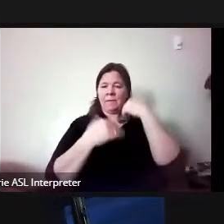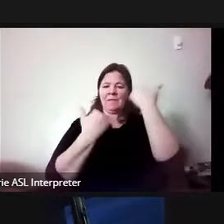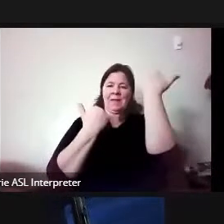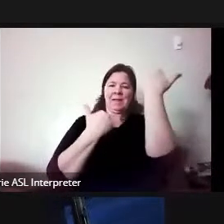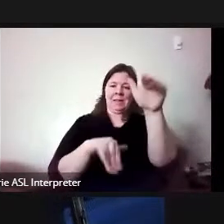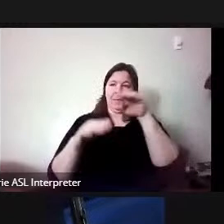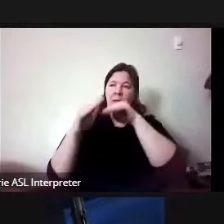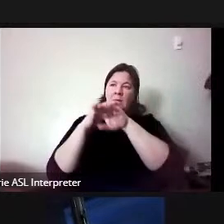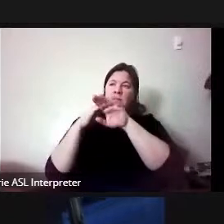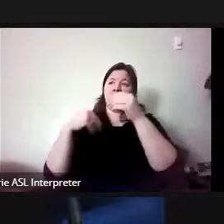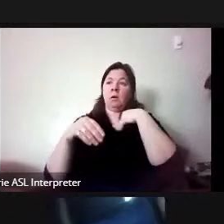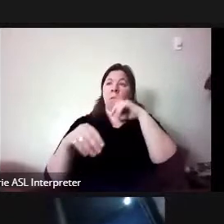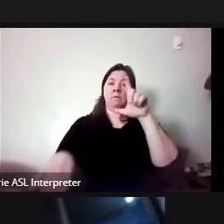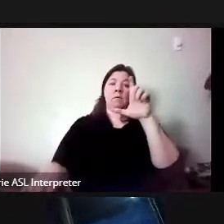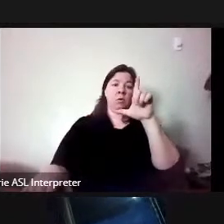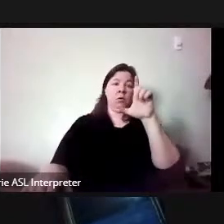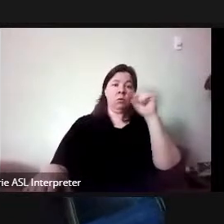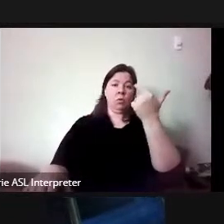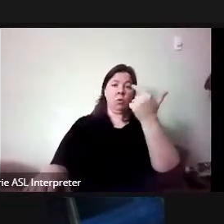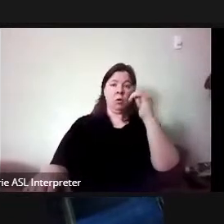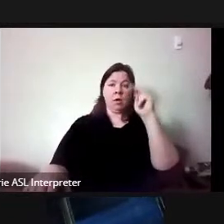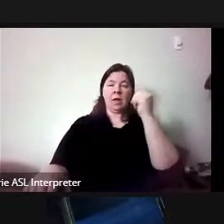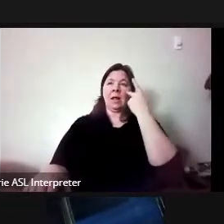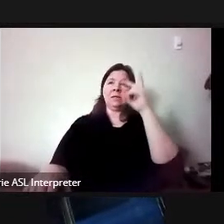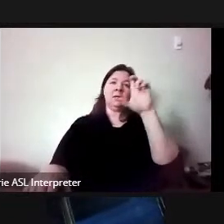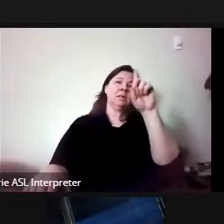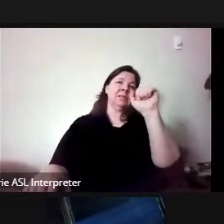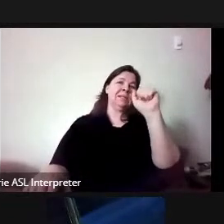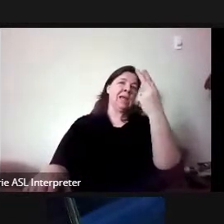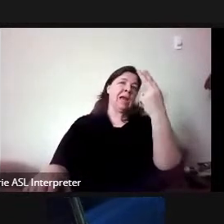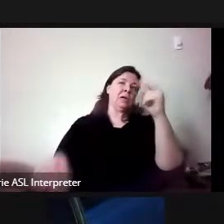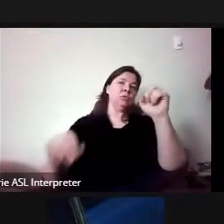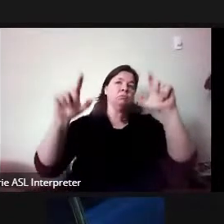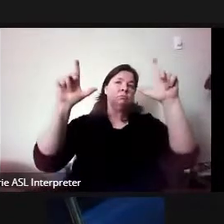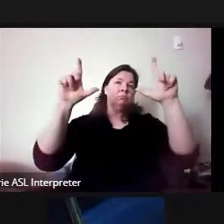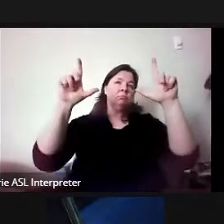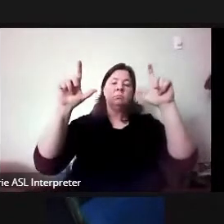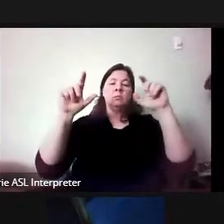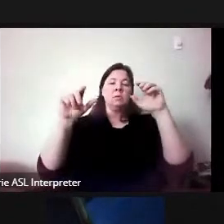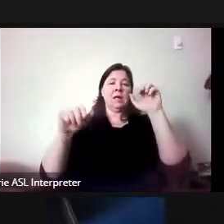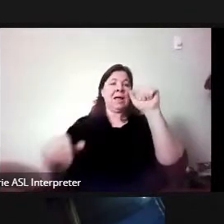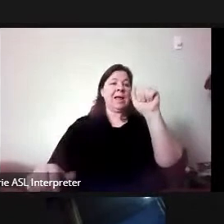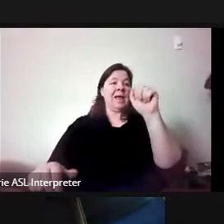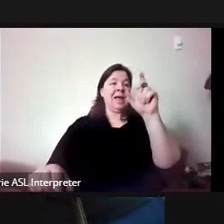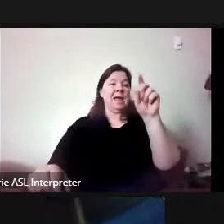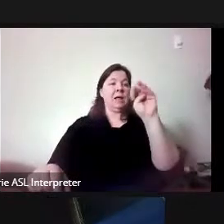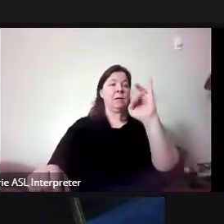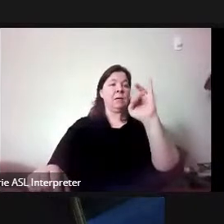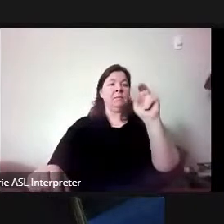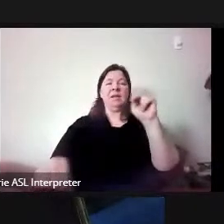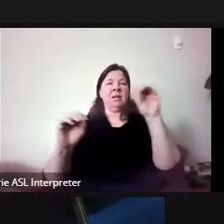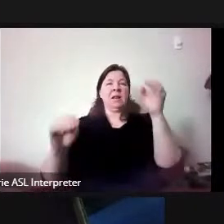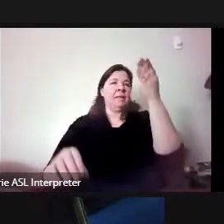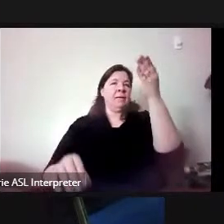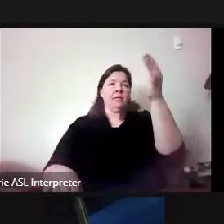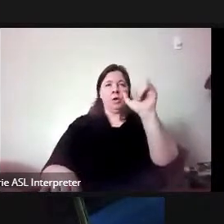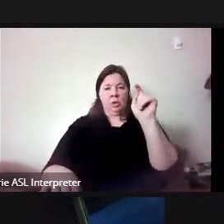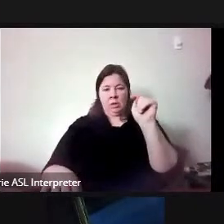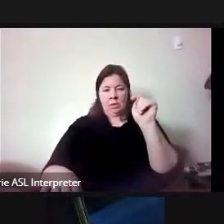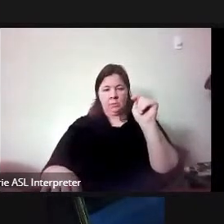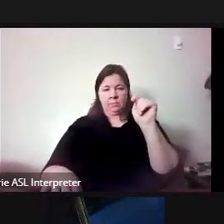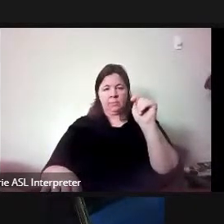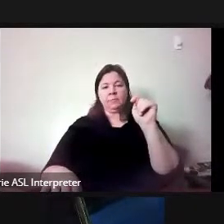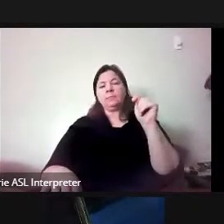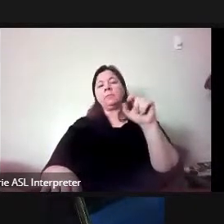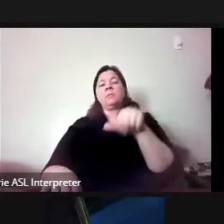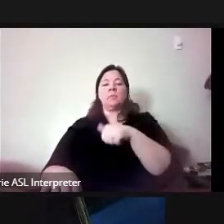logged in, but all you see is the dashboard and it says you're an admin, but there's really nothing there as yet. So again, it's another